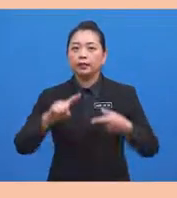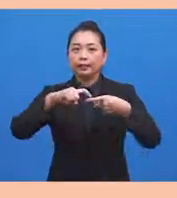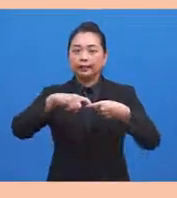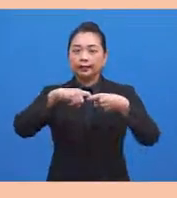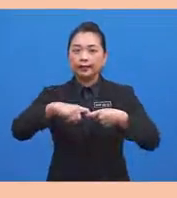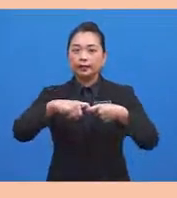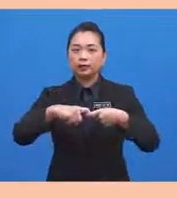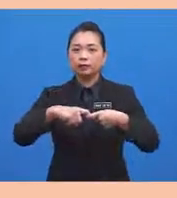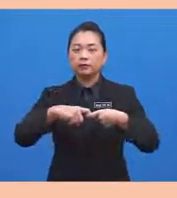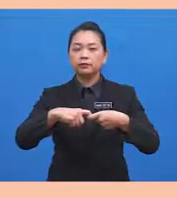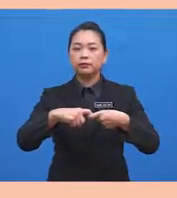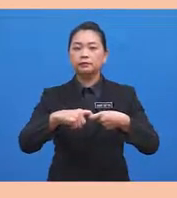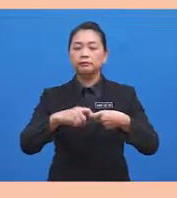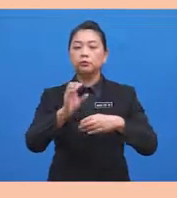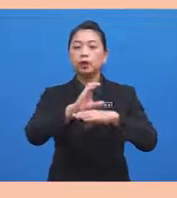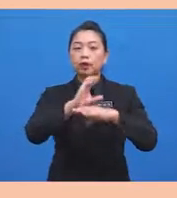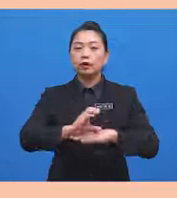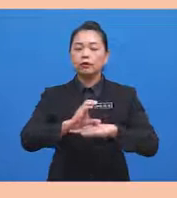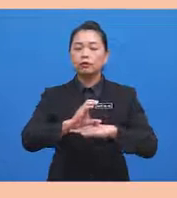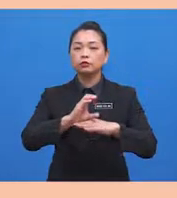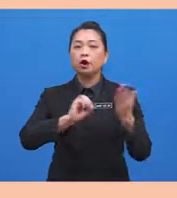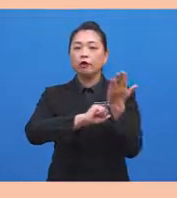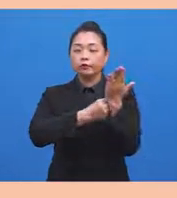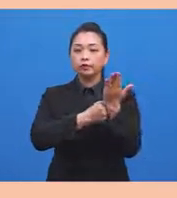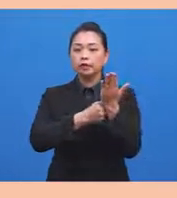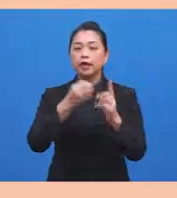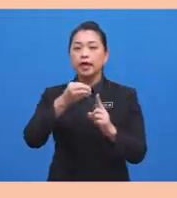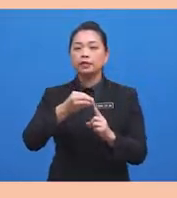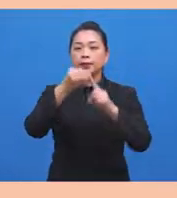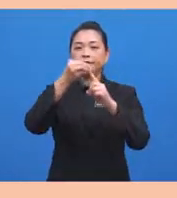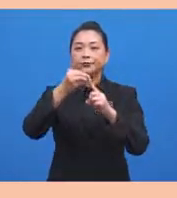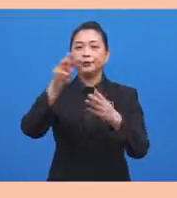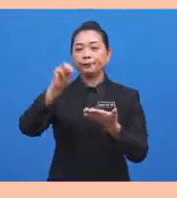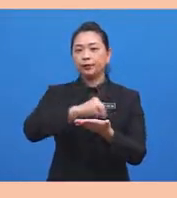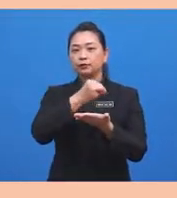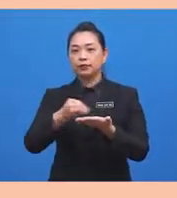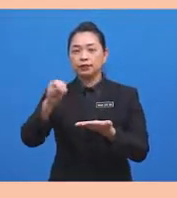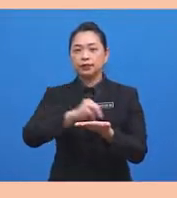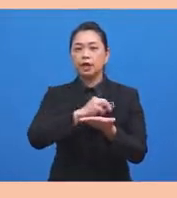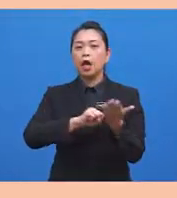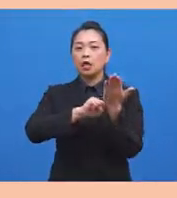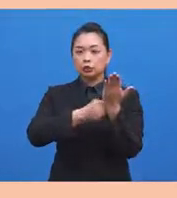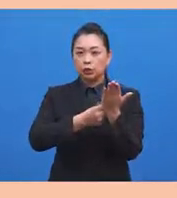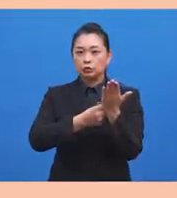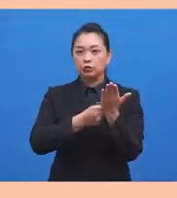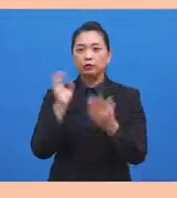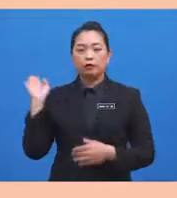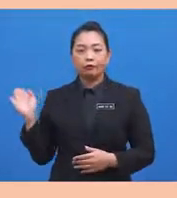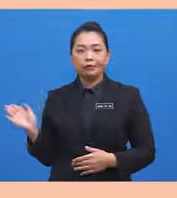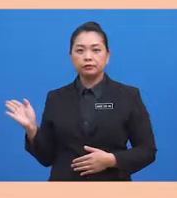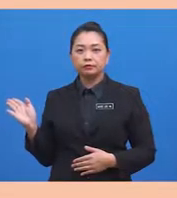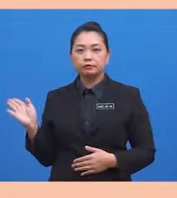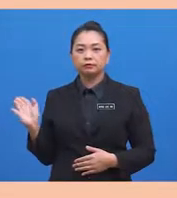ethnic or cultural origin, especially music. Other similar words are source, origin, starting